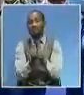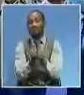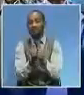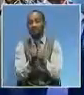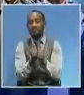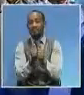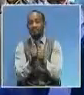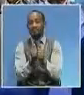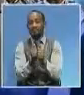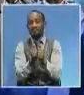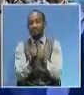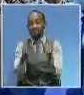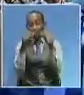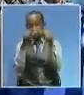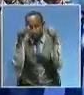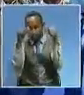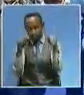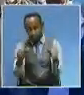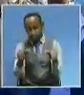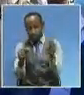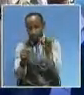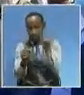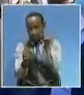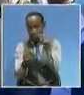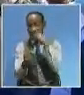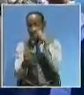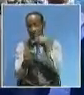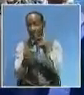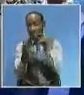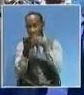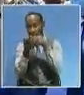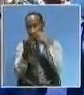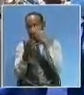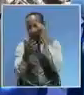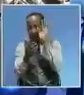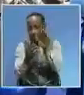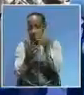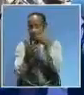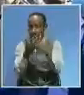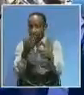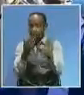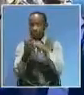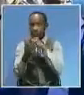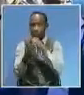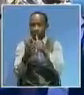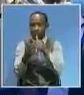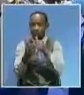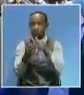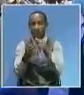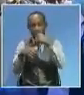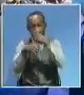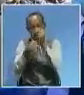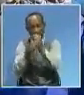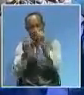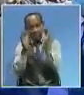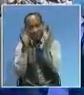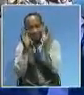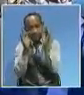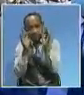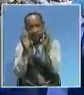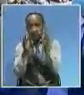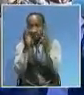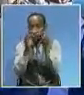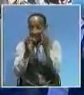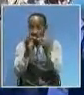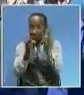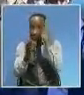existing documentation. We must lay on top of that, or together with that, what was not properly documented. If you remember what